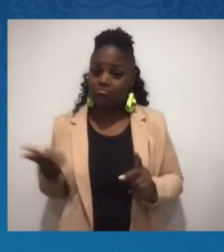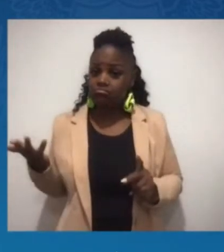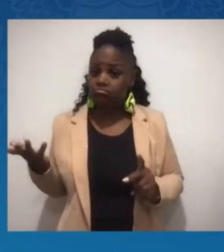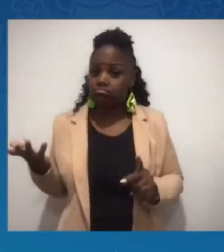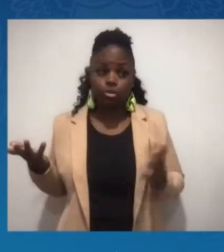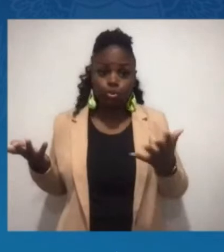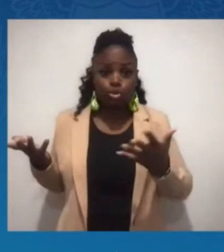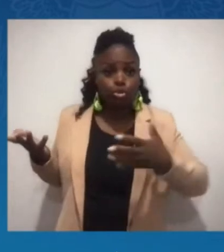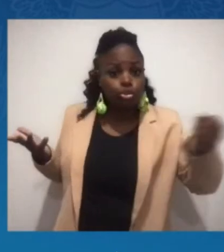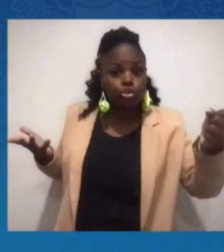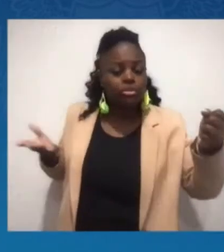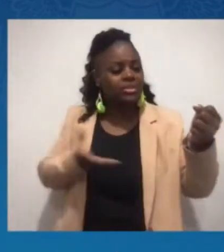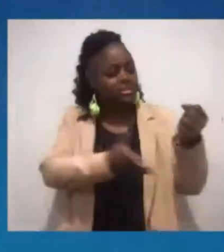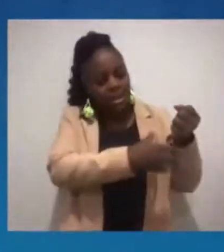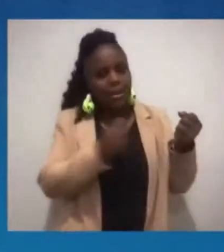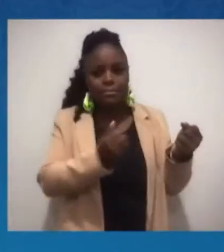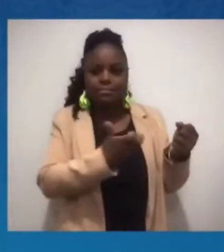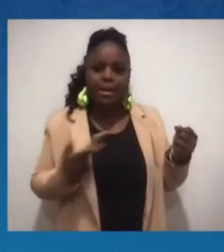Thank you.